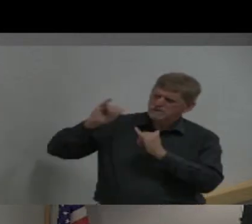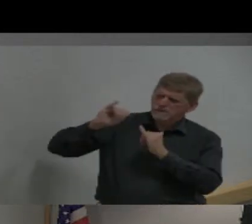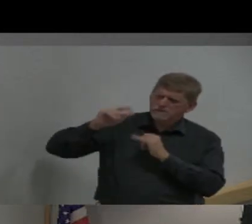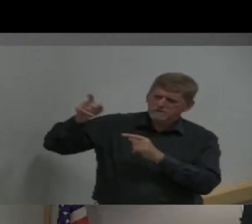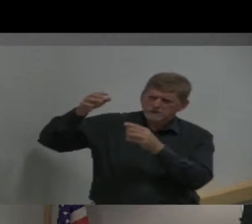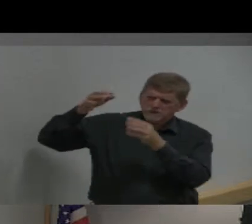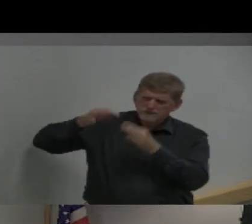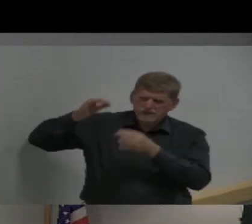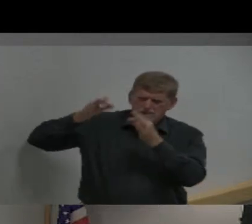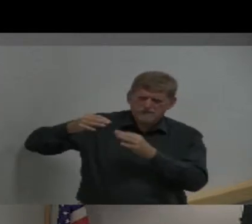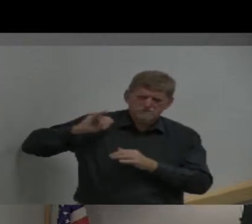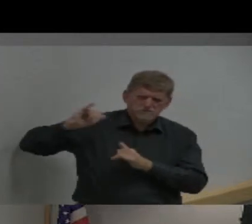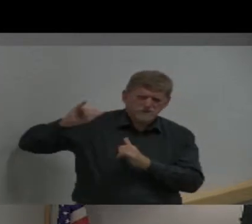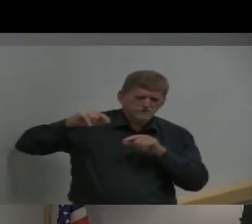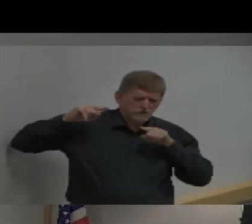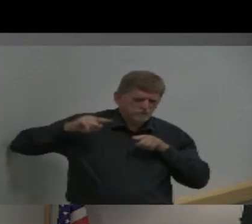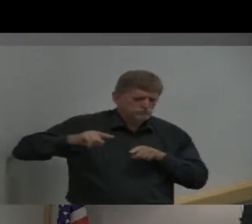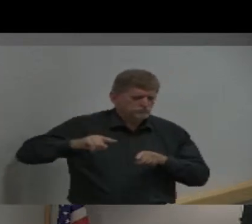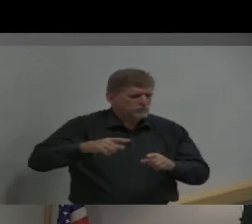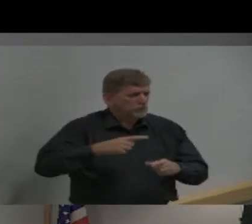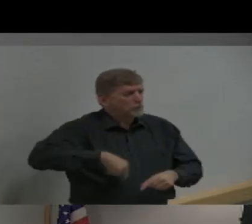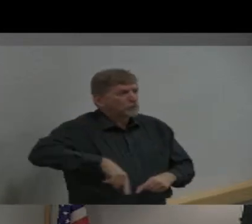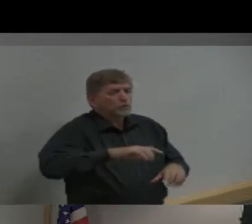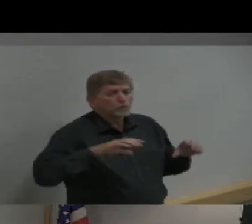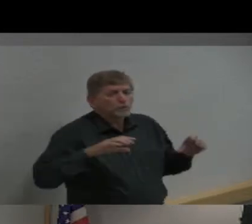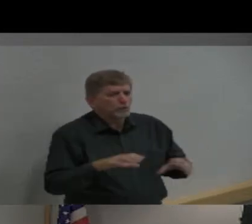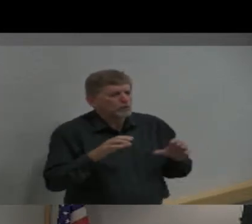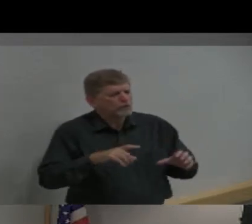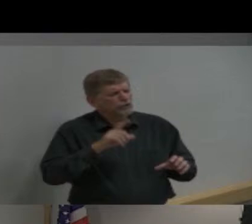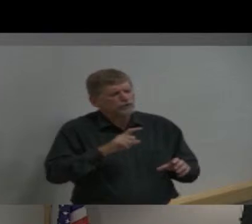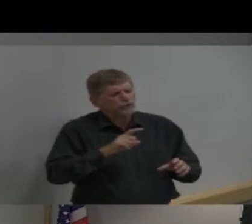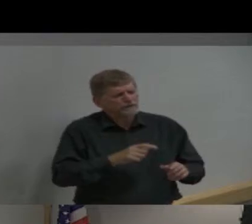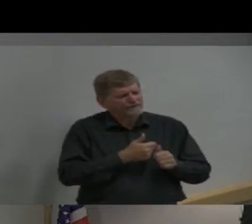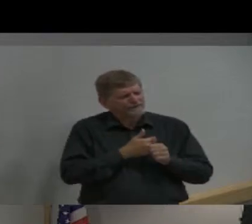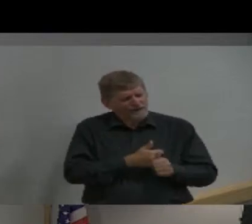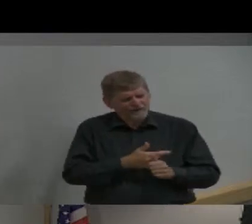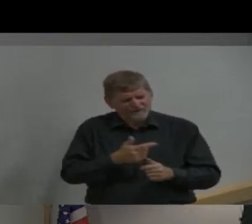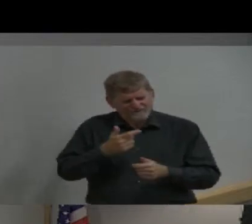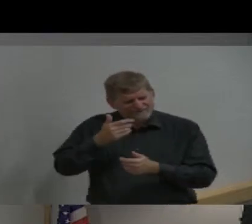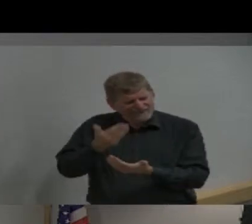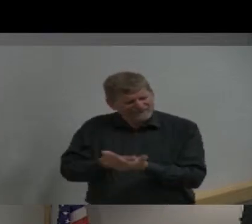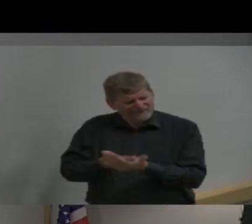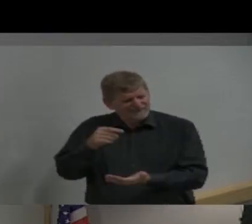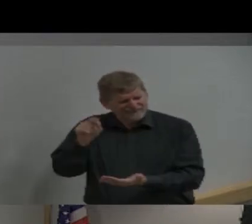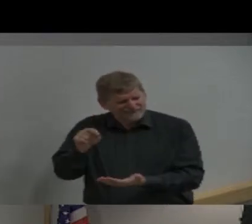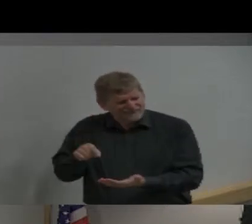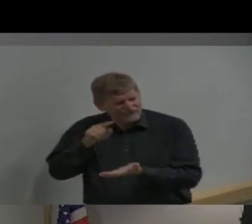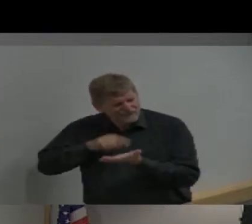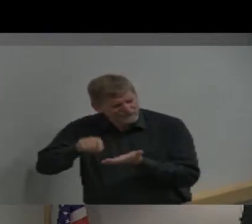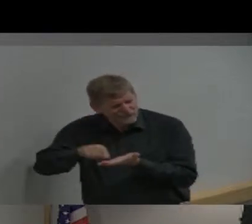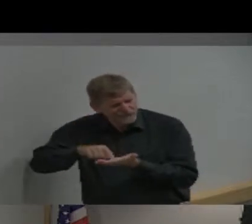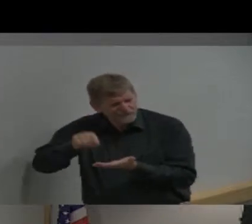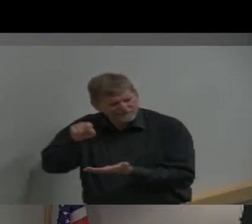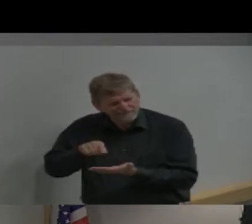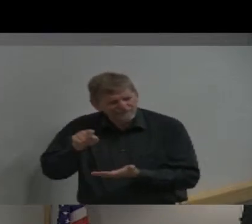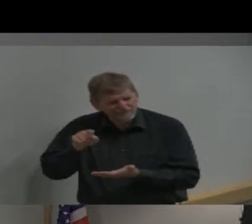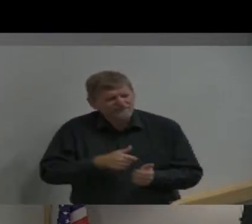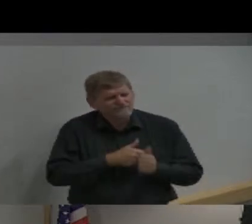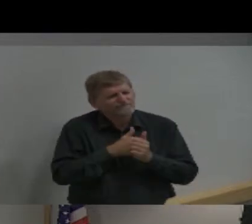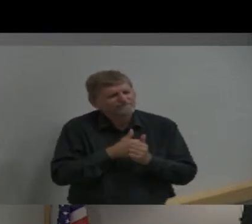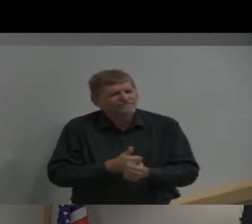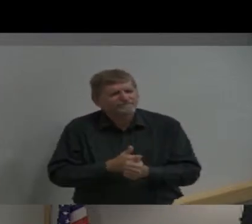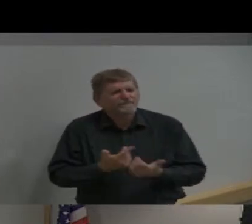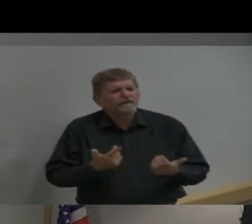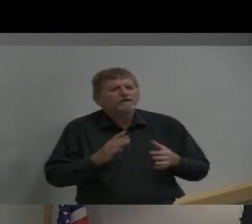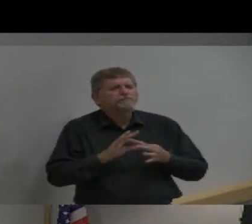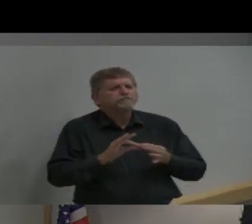that everything that we do should be evidence-based. We should be looking, if the question always comes up about restaurants and bars and things of that